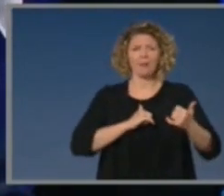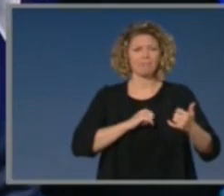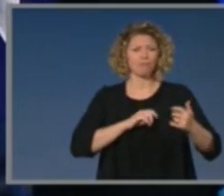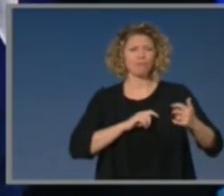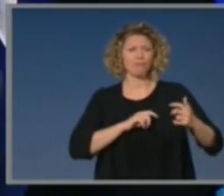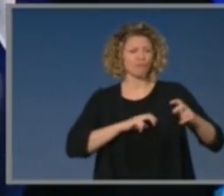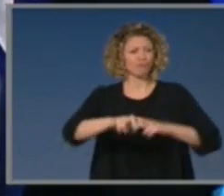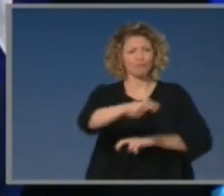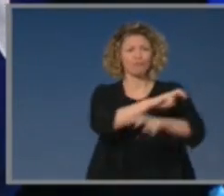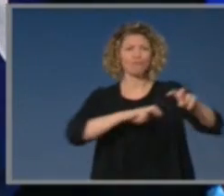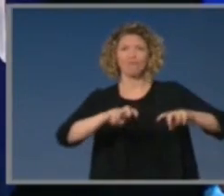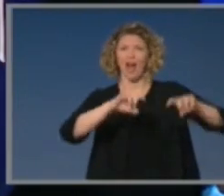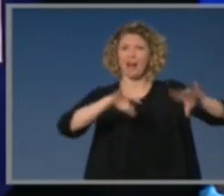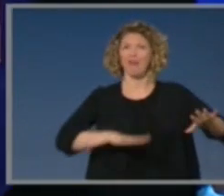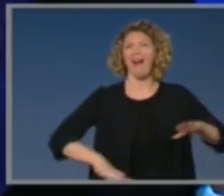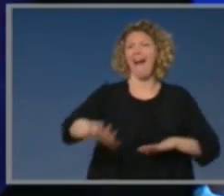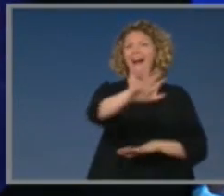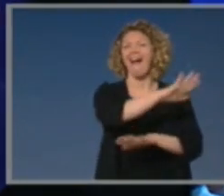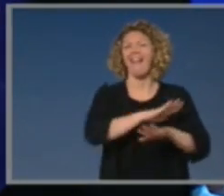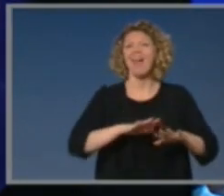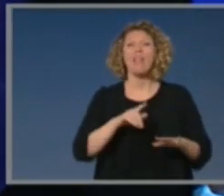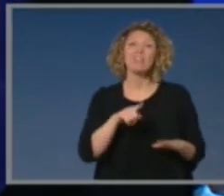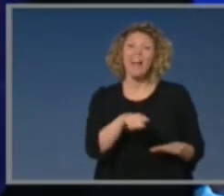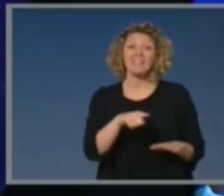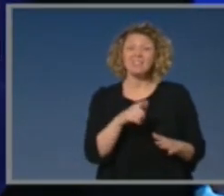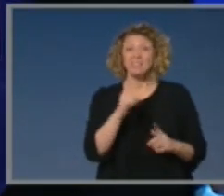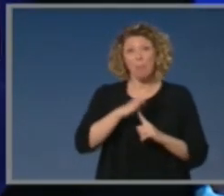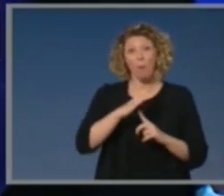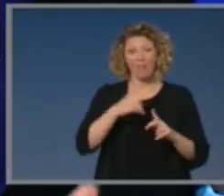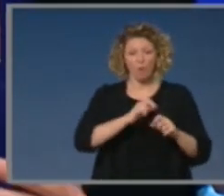back to that COVID-safe economy. But what is really